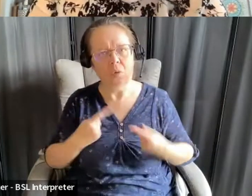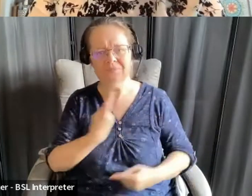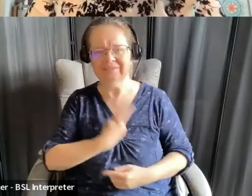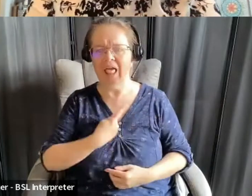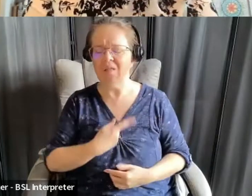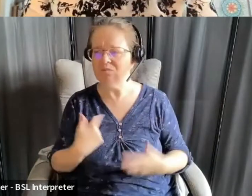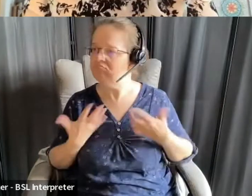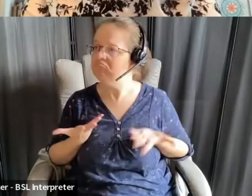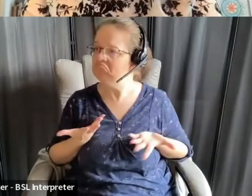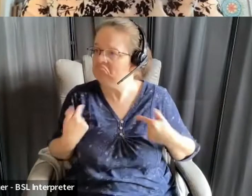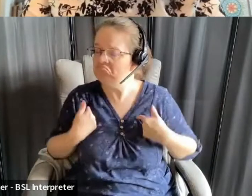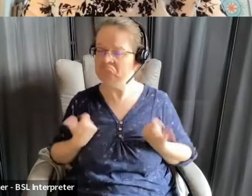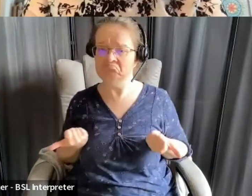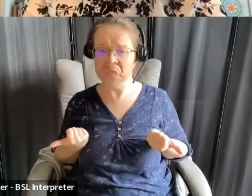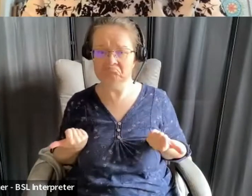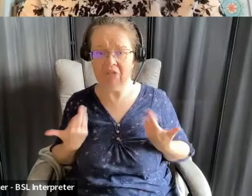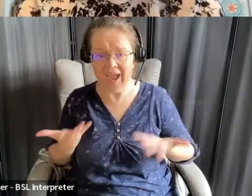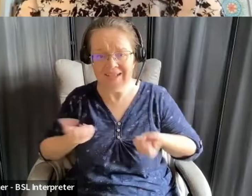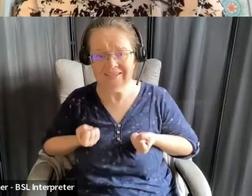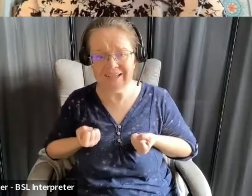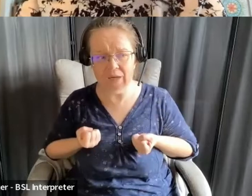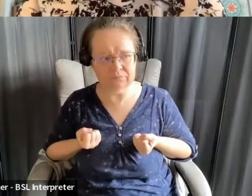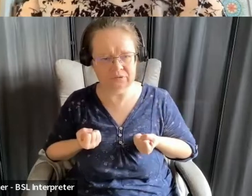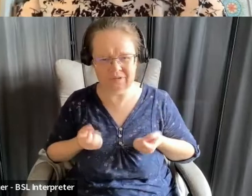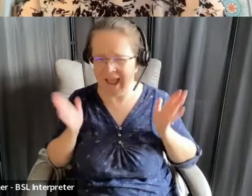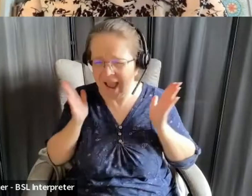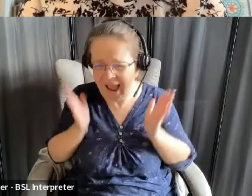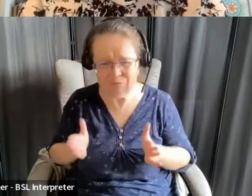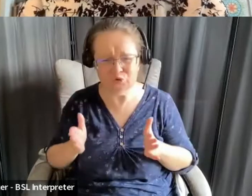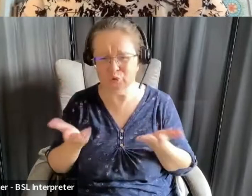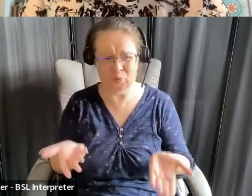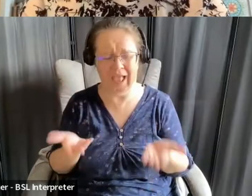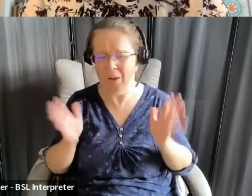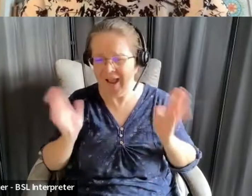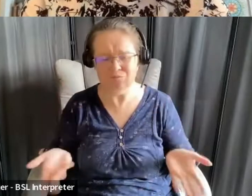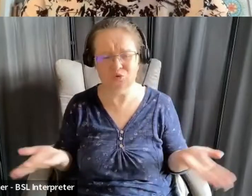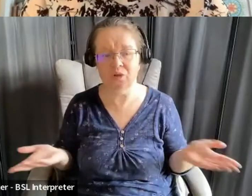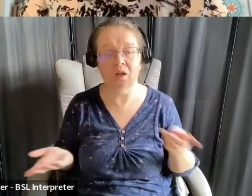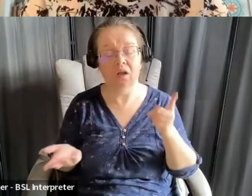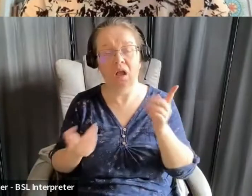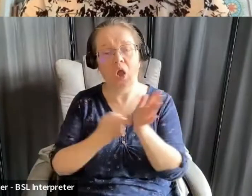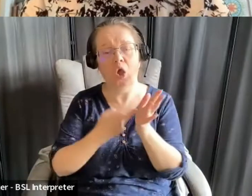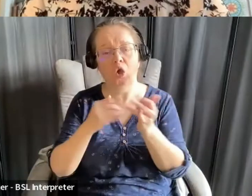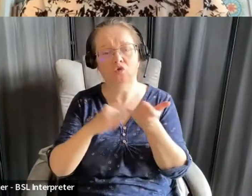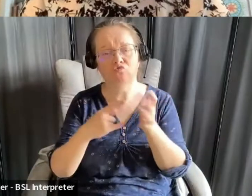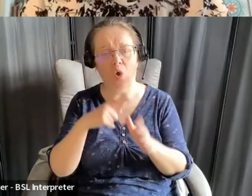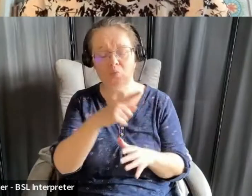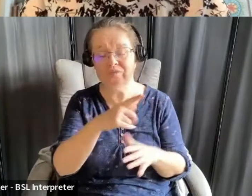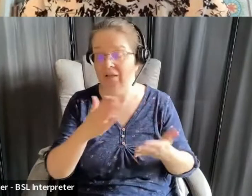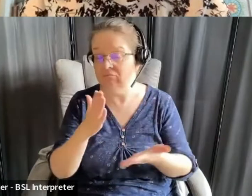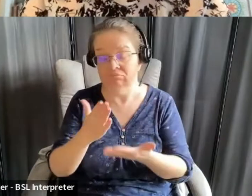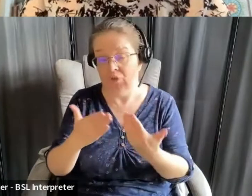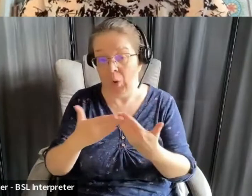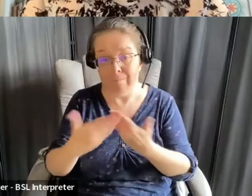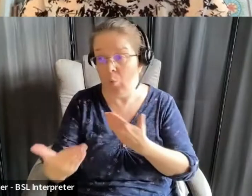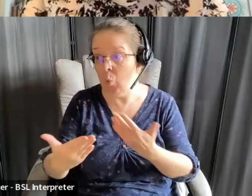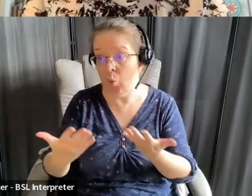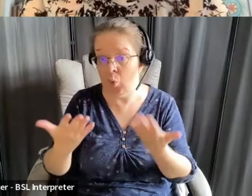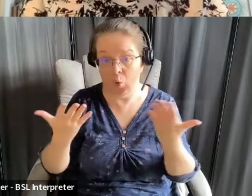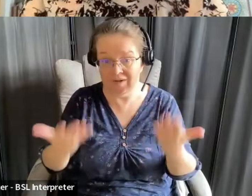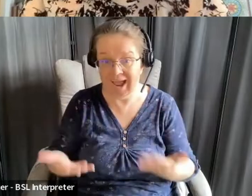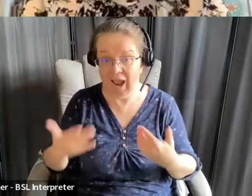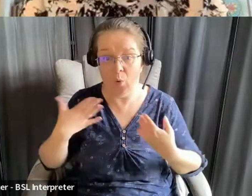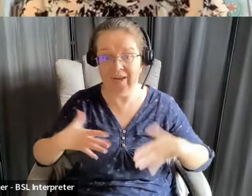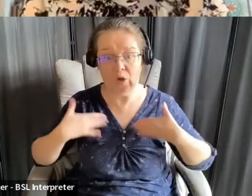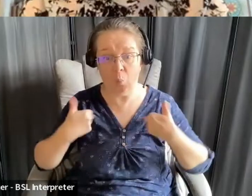is vital in this day and age. So, I mean, more than ever, we need well-being. Doesn't matter who we